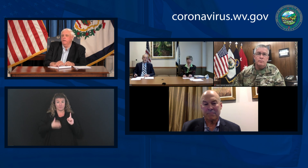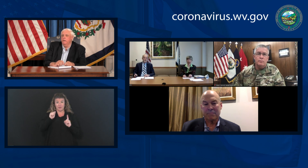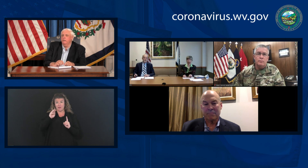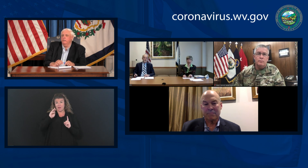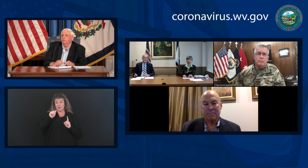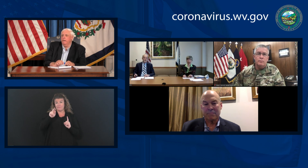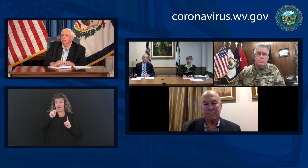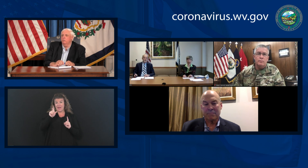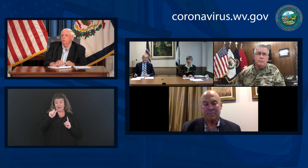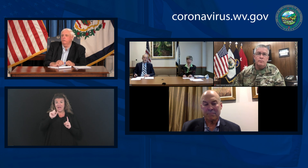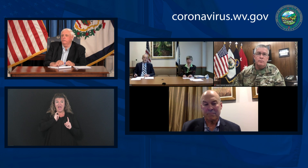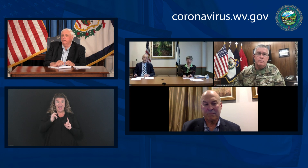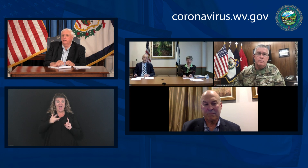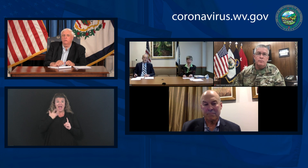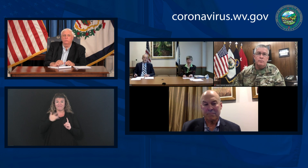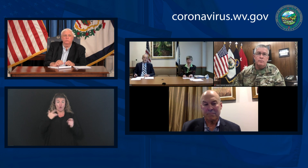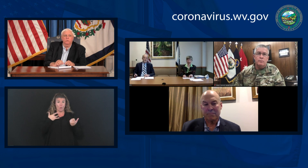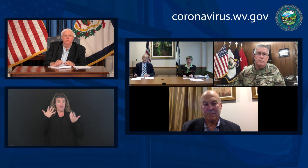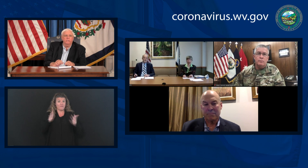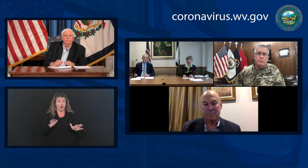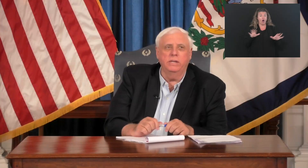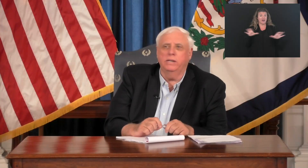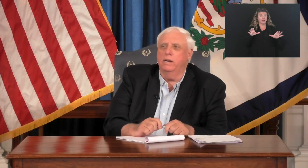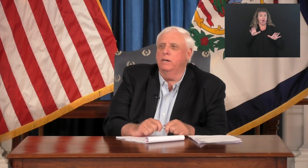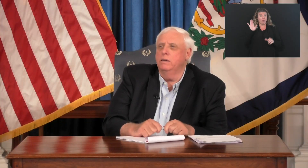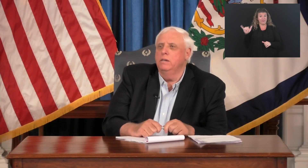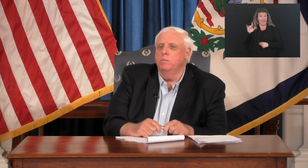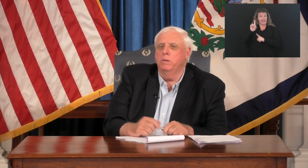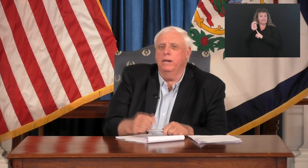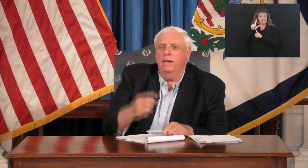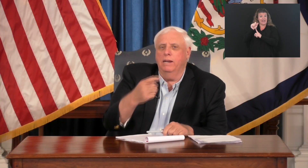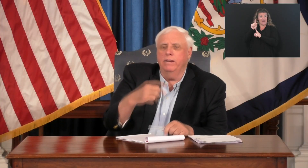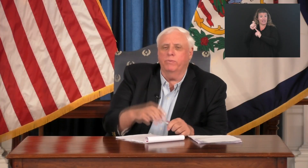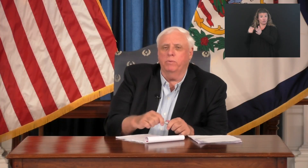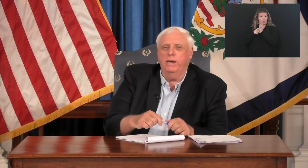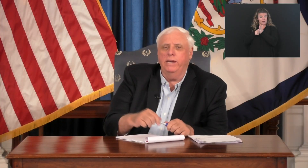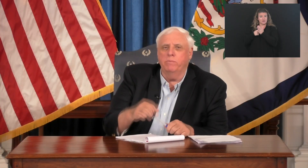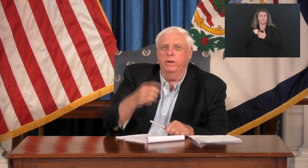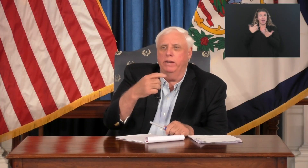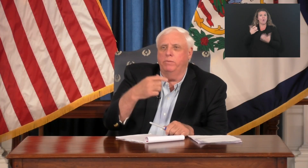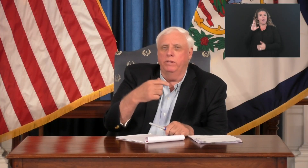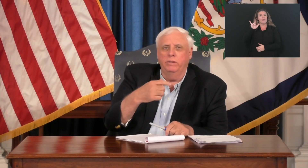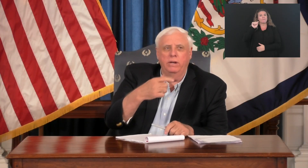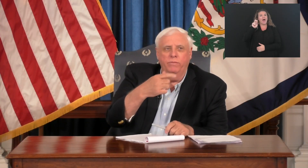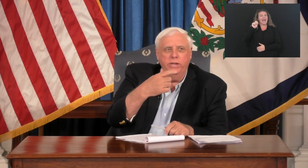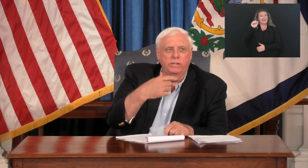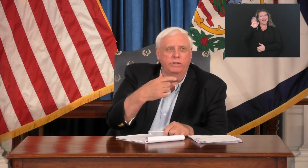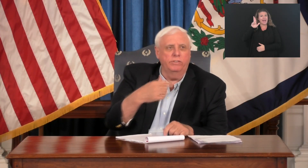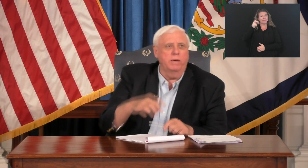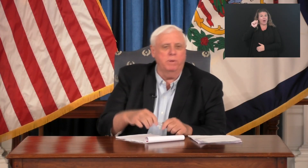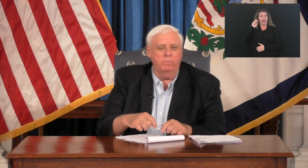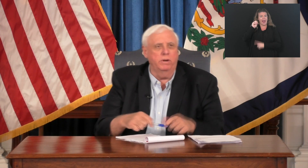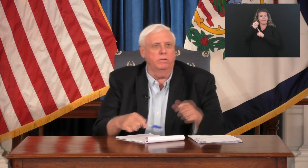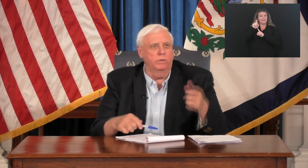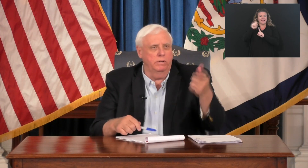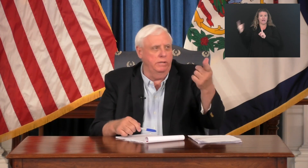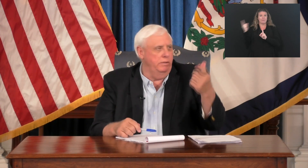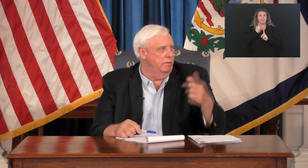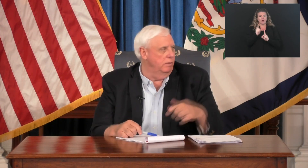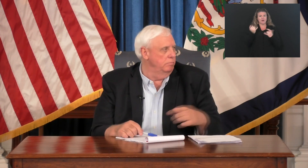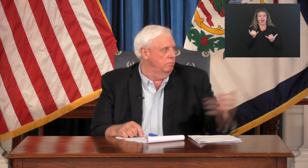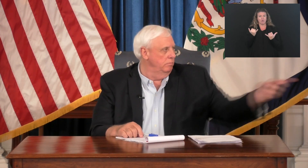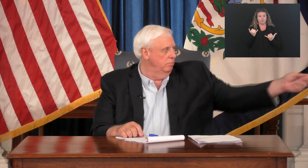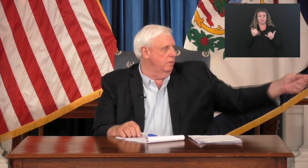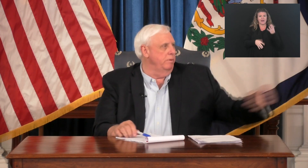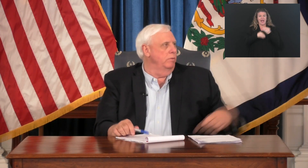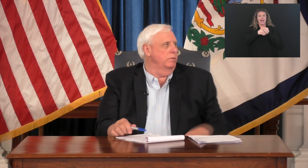already done exactly what the delegate was requesting, but I'd like for Brian Abraham to, if he could just step up here